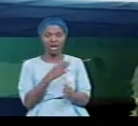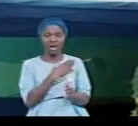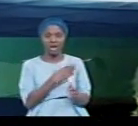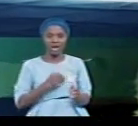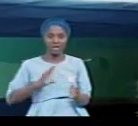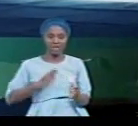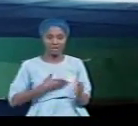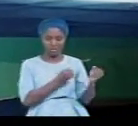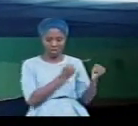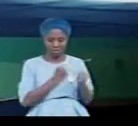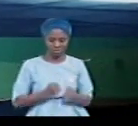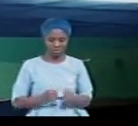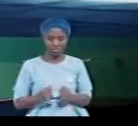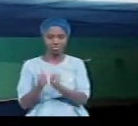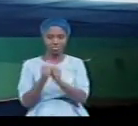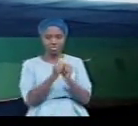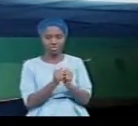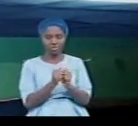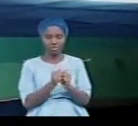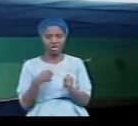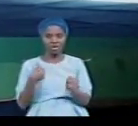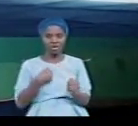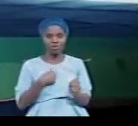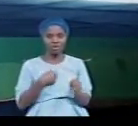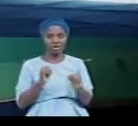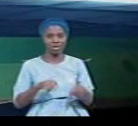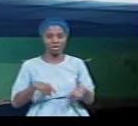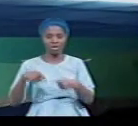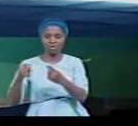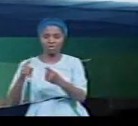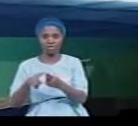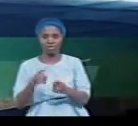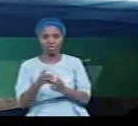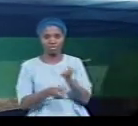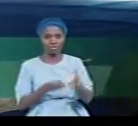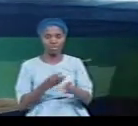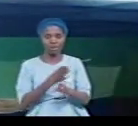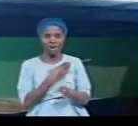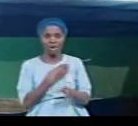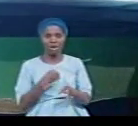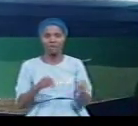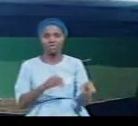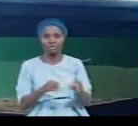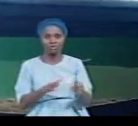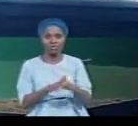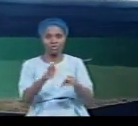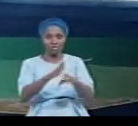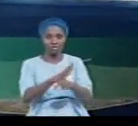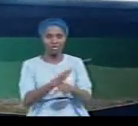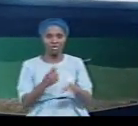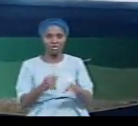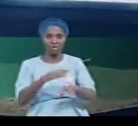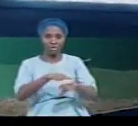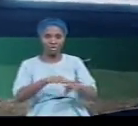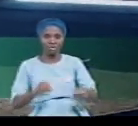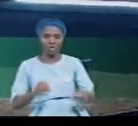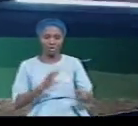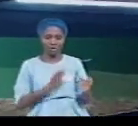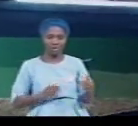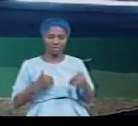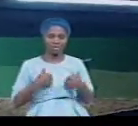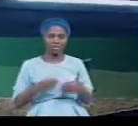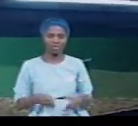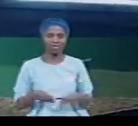together, we may go to the world and fulfill the calling of Christ as given to